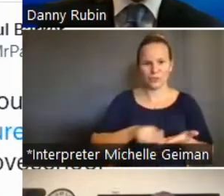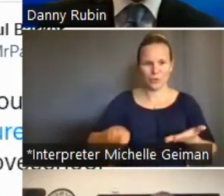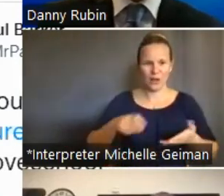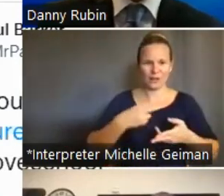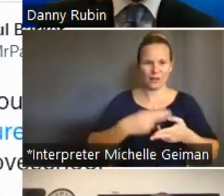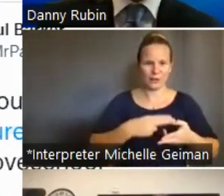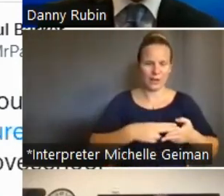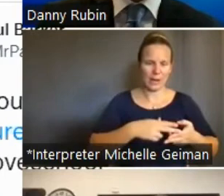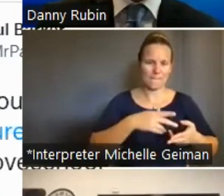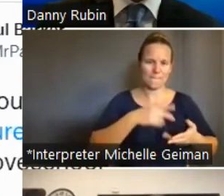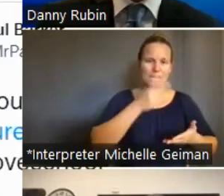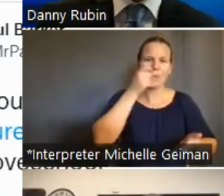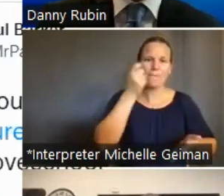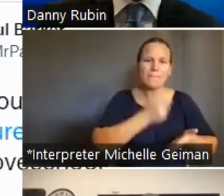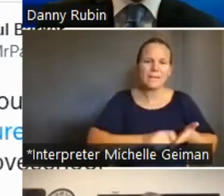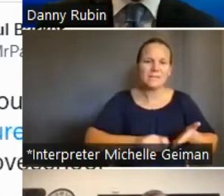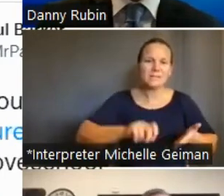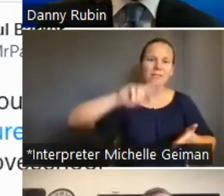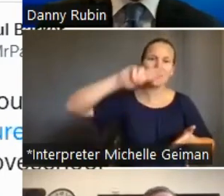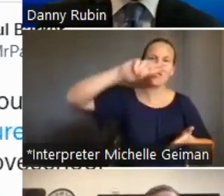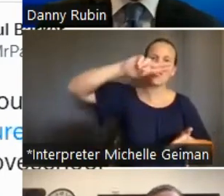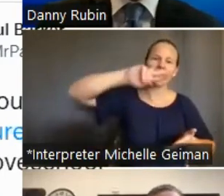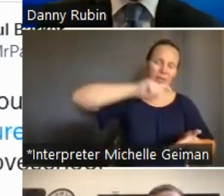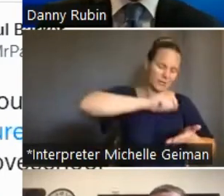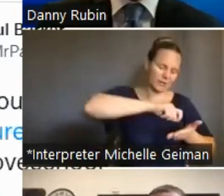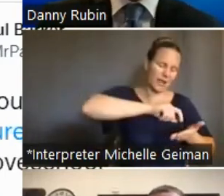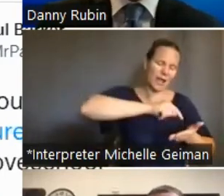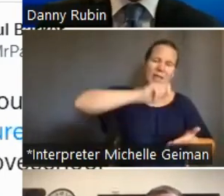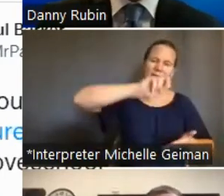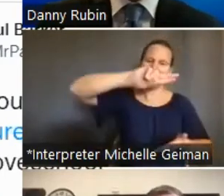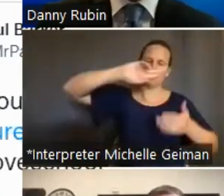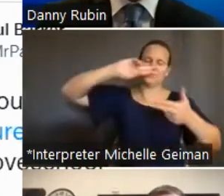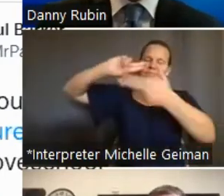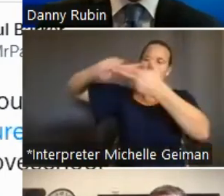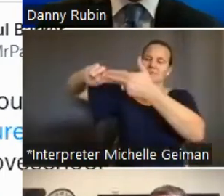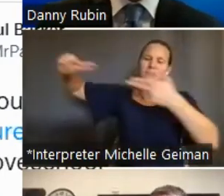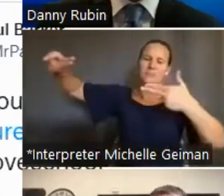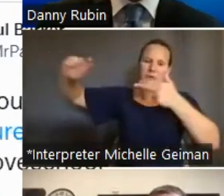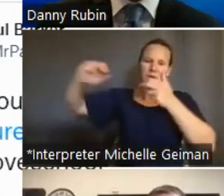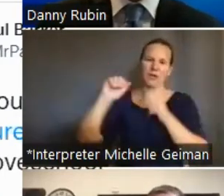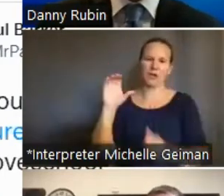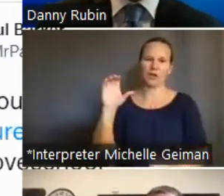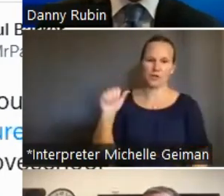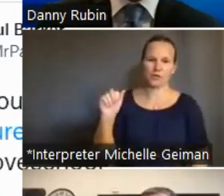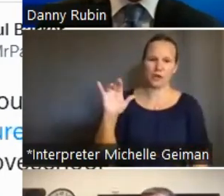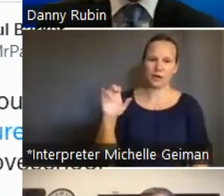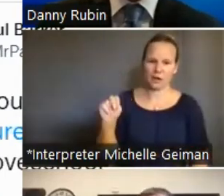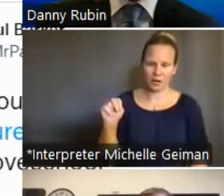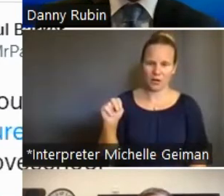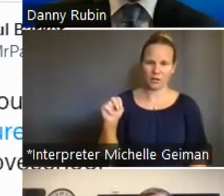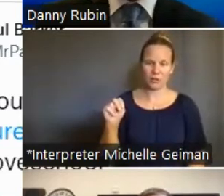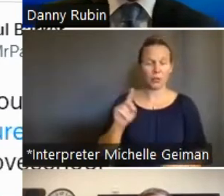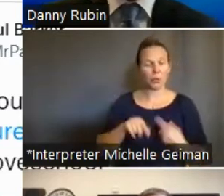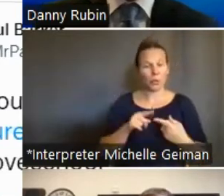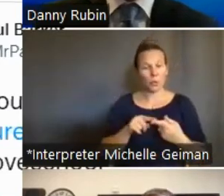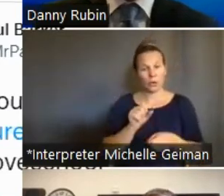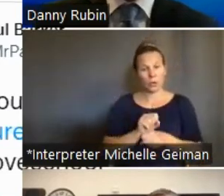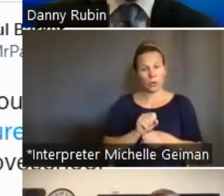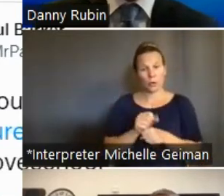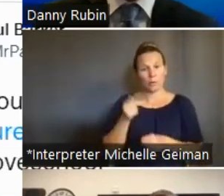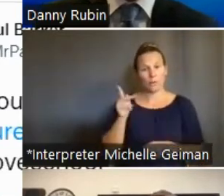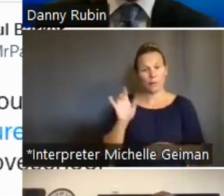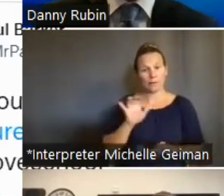great year, and kind of tape it up there with a crayon. So the open house was well attended. When you work in a public school, you